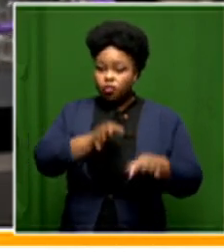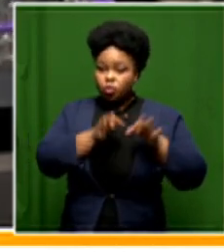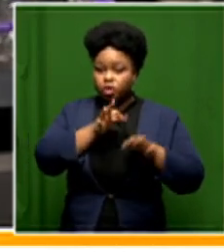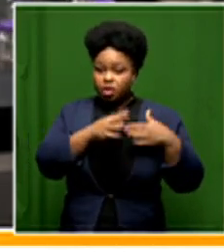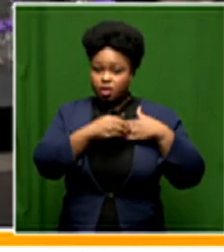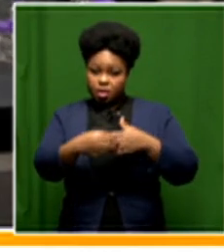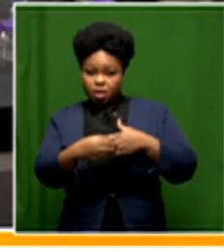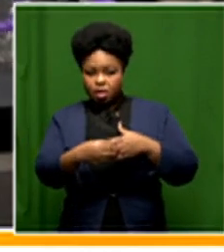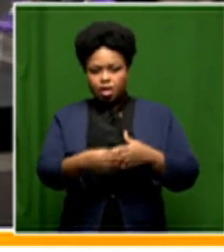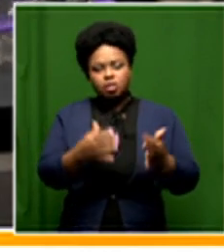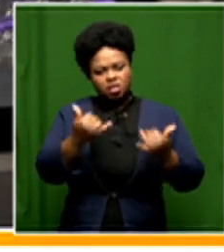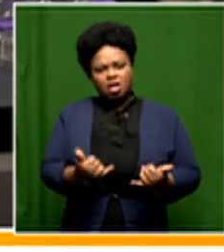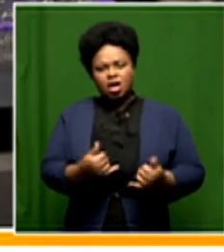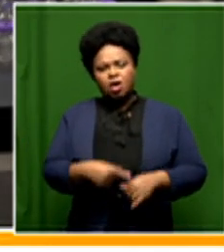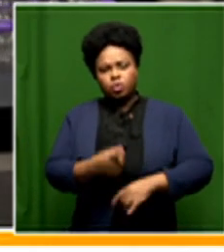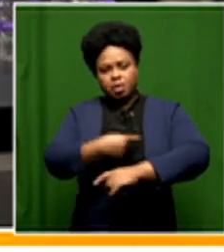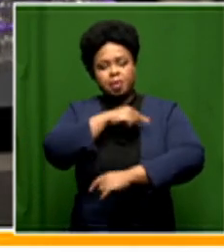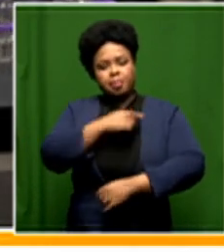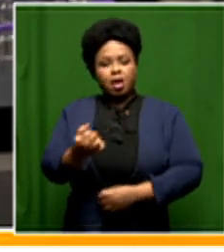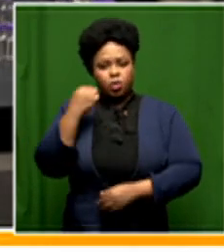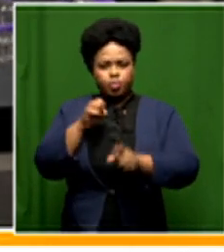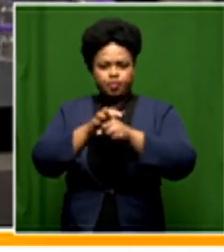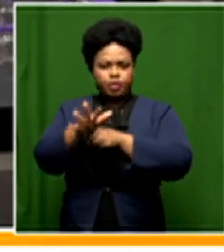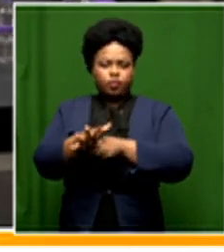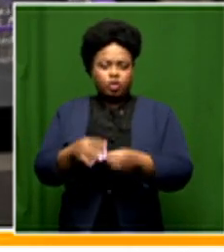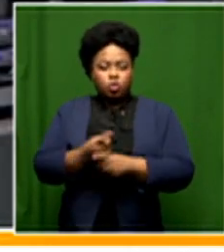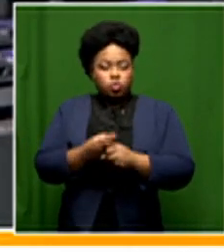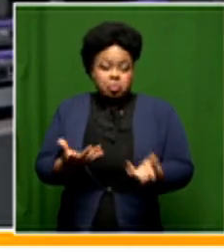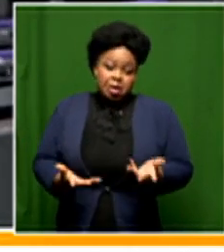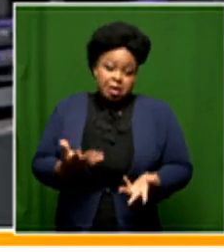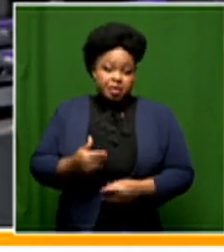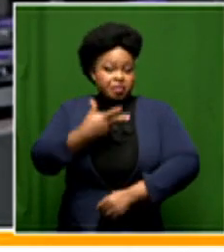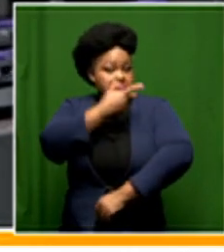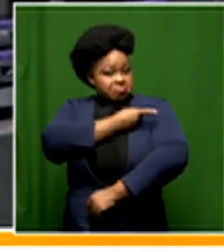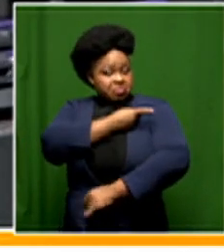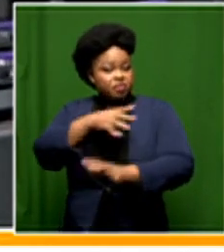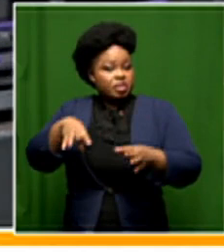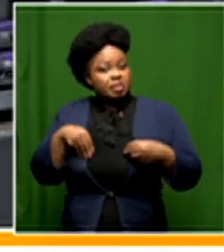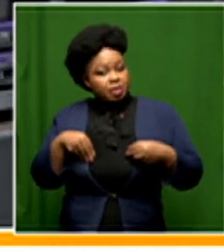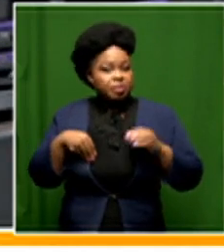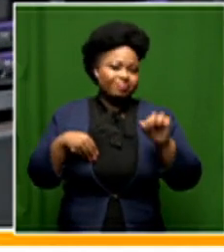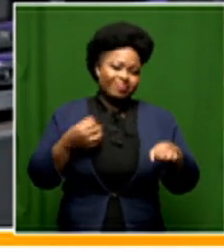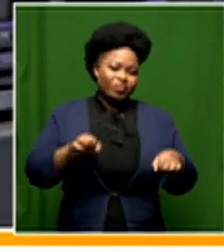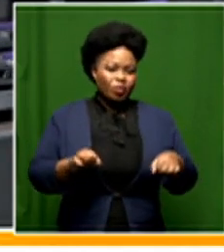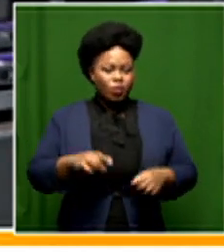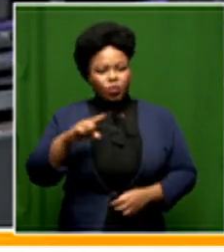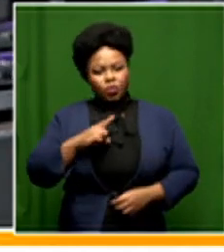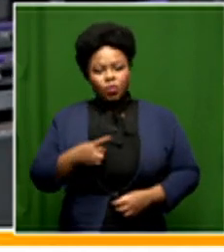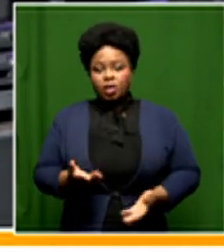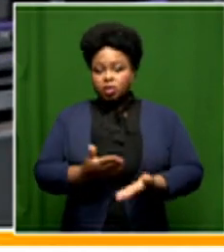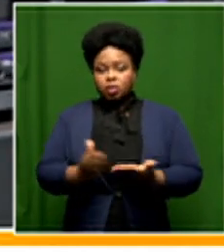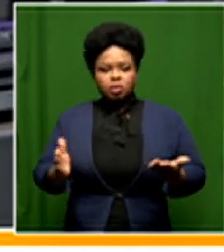political leadership plays a very powerful influence on their likelihood of vaccine acceptance. So amongst those who